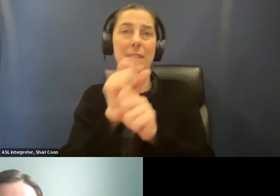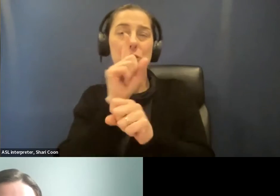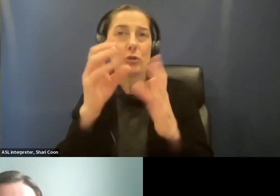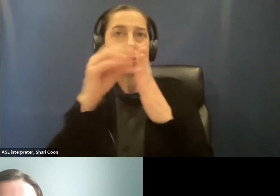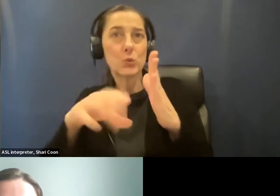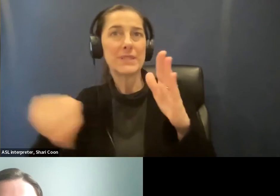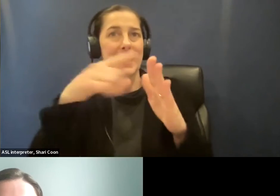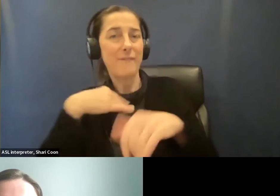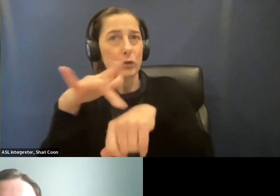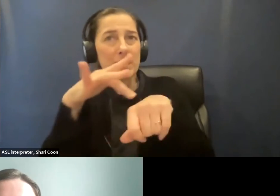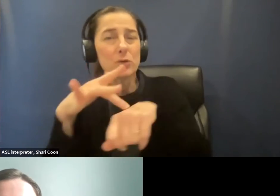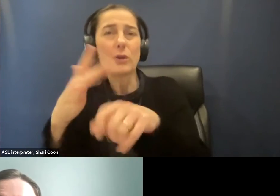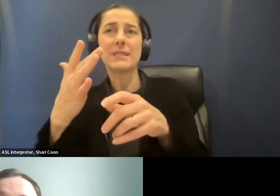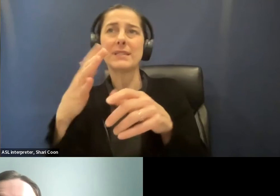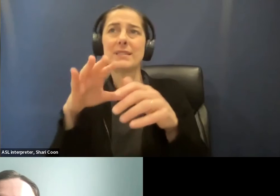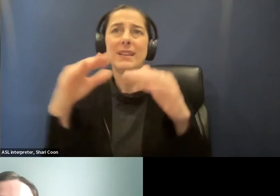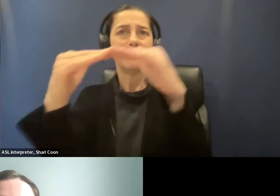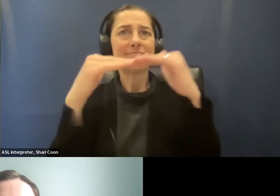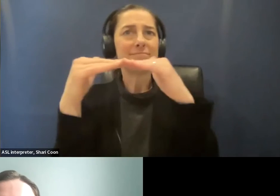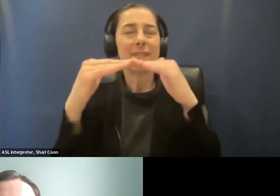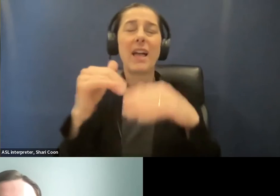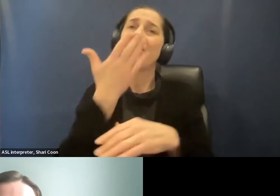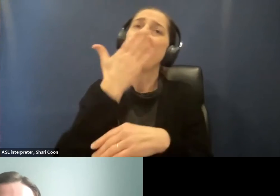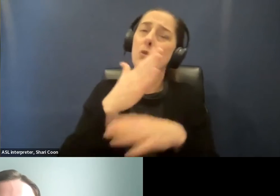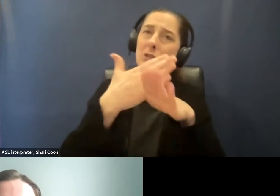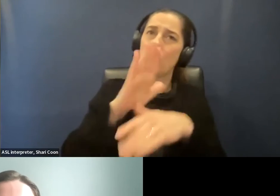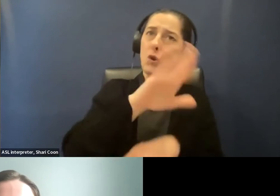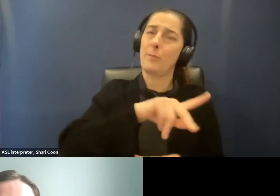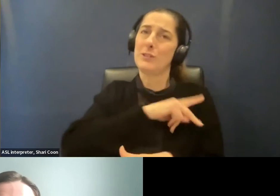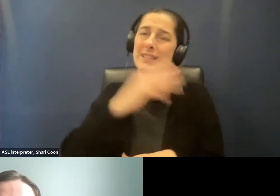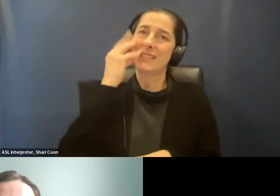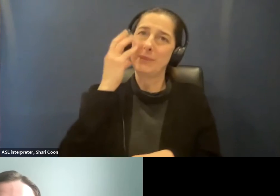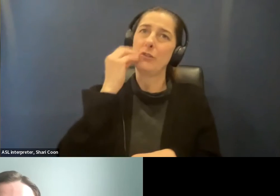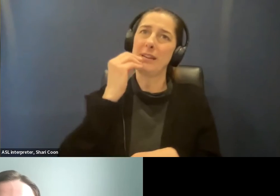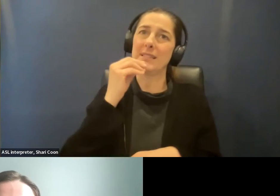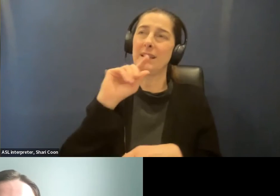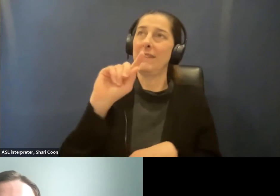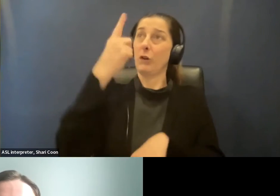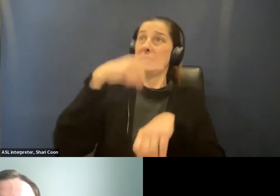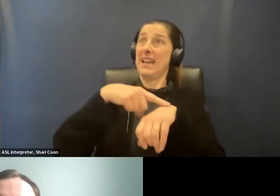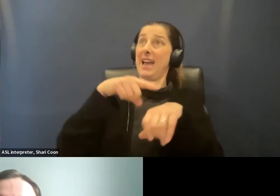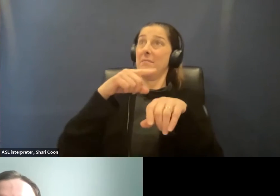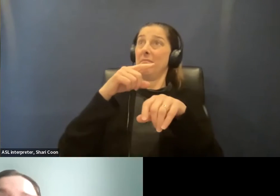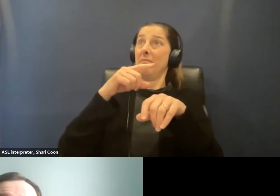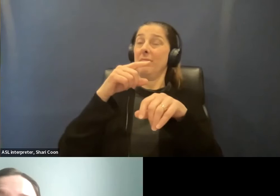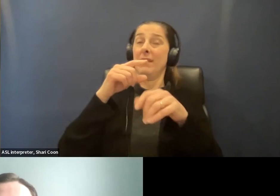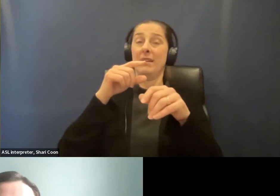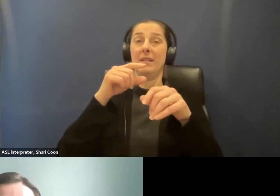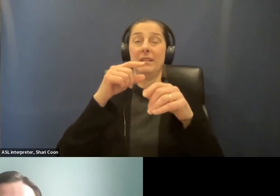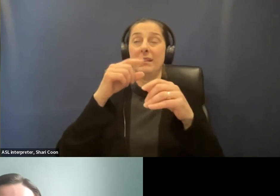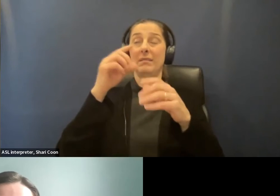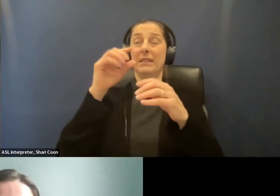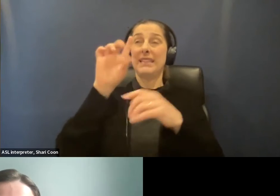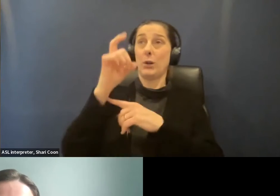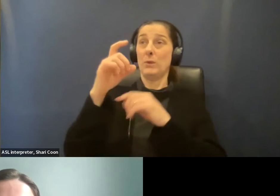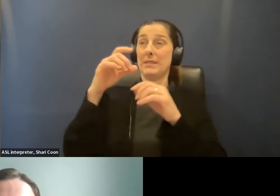your own personal experience of navigating, accessing accommodations really for the first time in college. I know from,